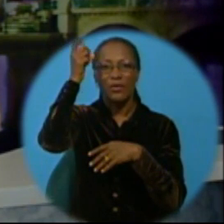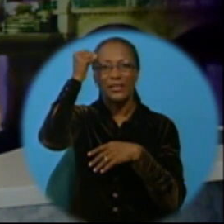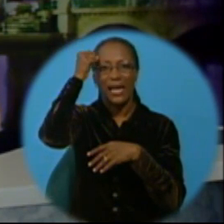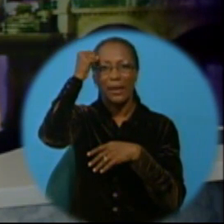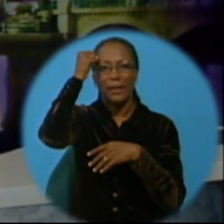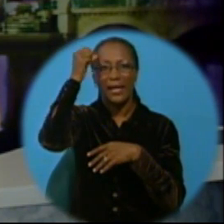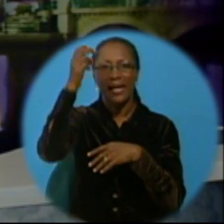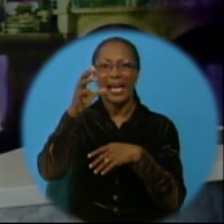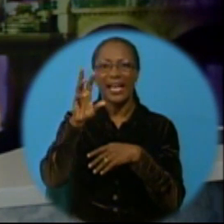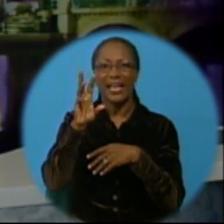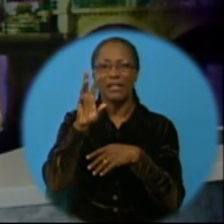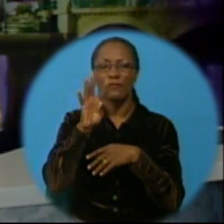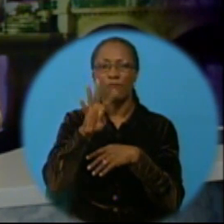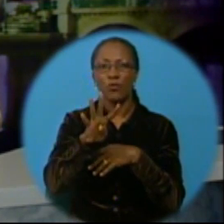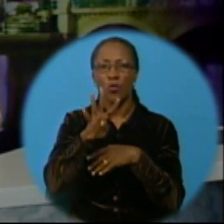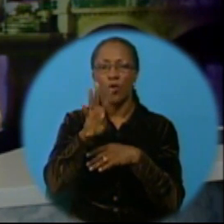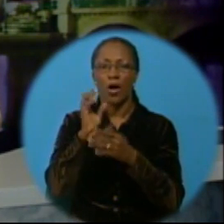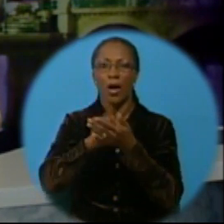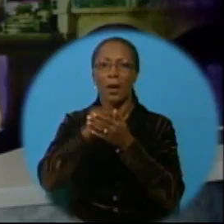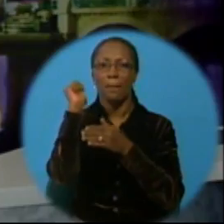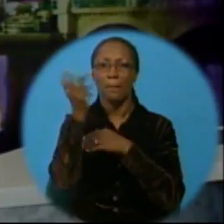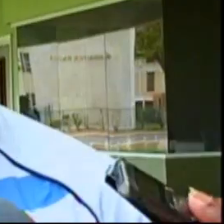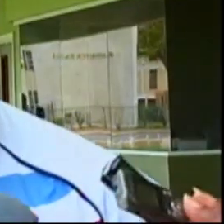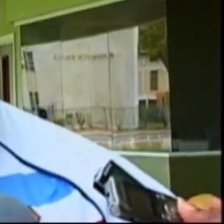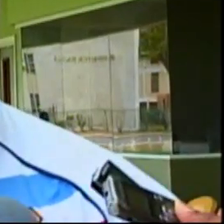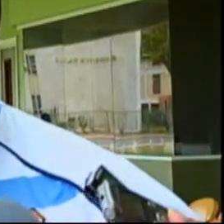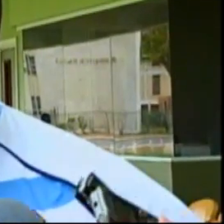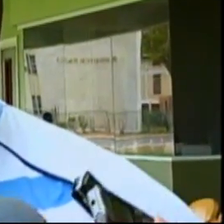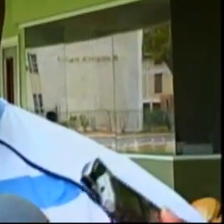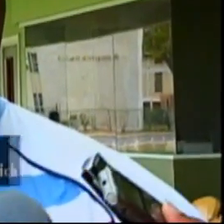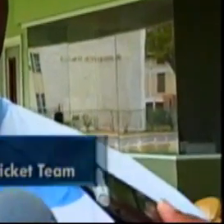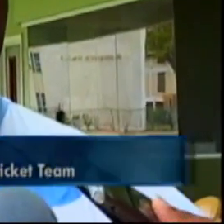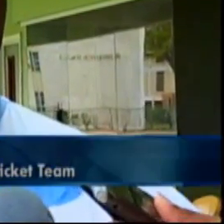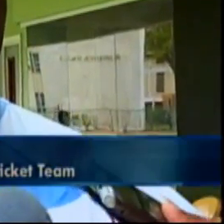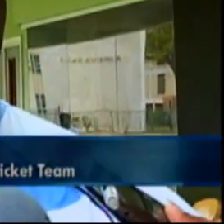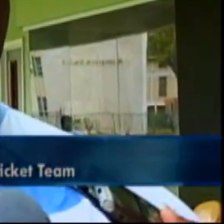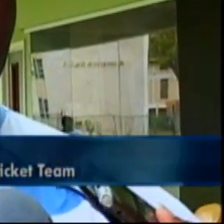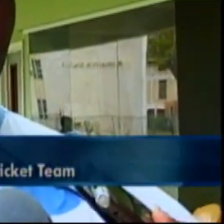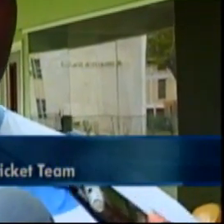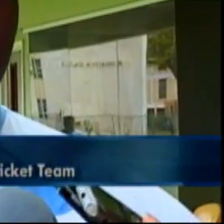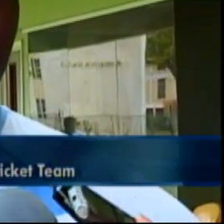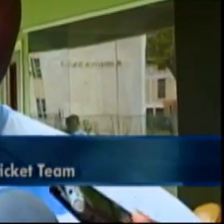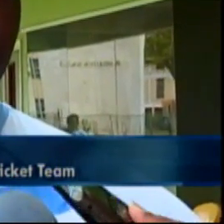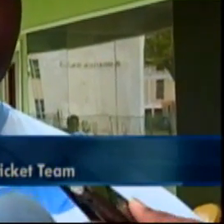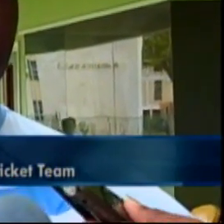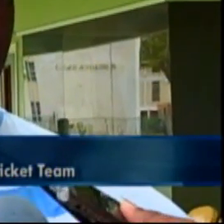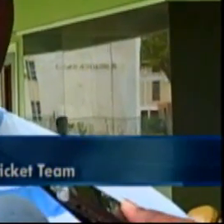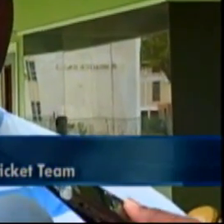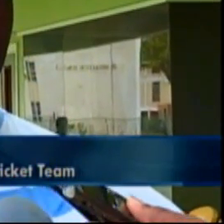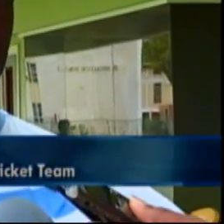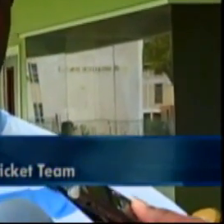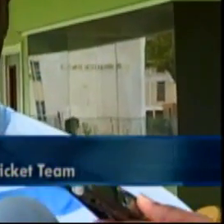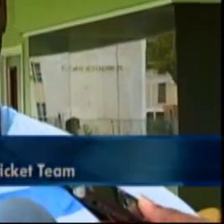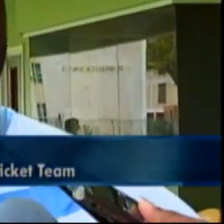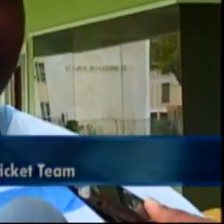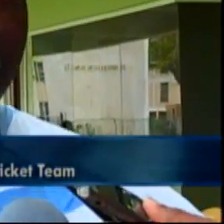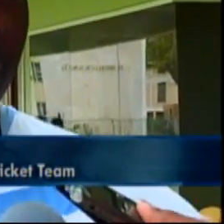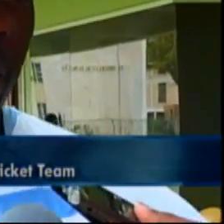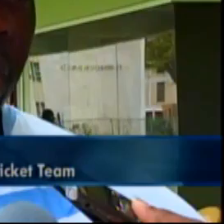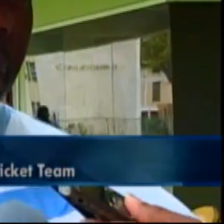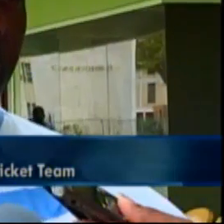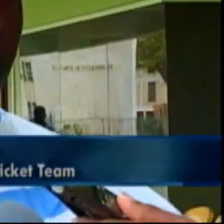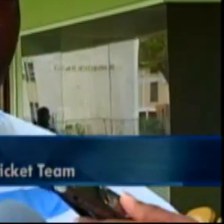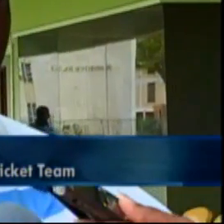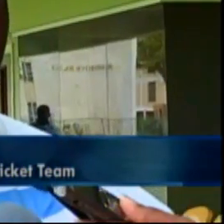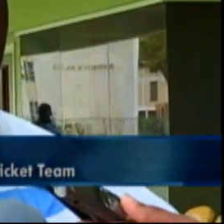four main bowlers. It's a question of having the opportunity now to pick four wicket-taking